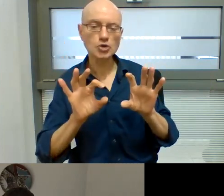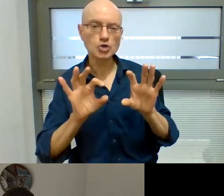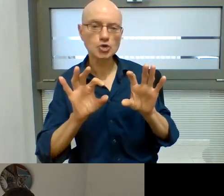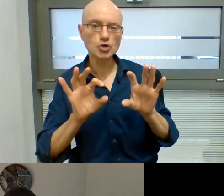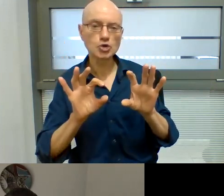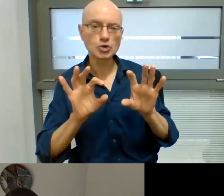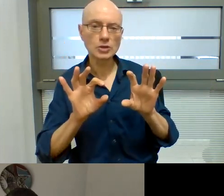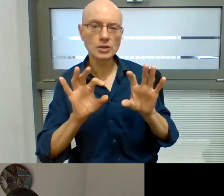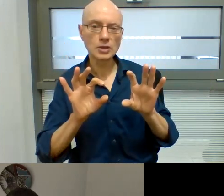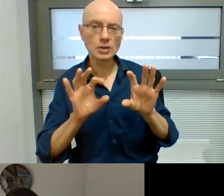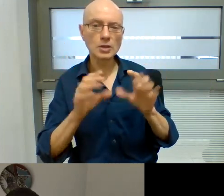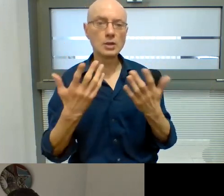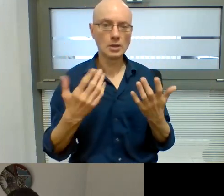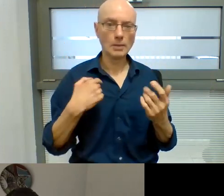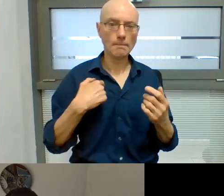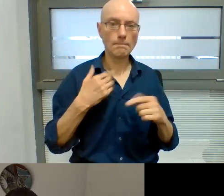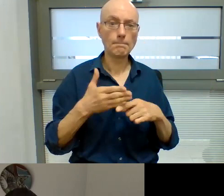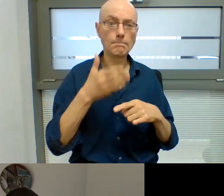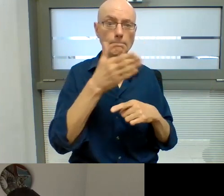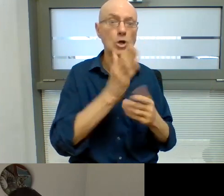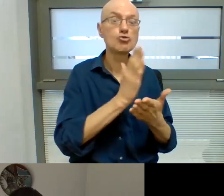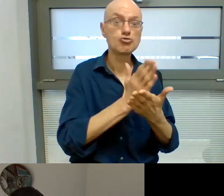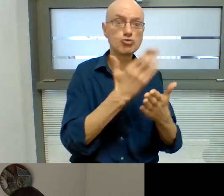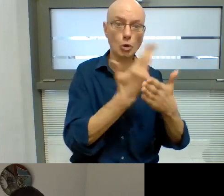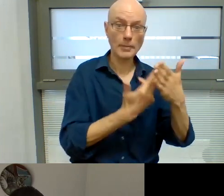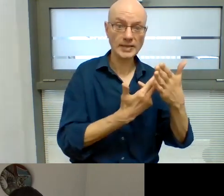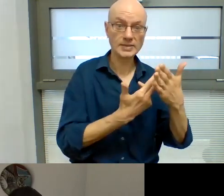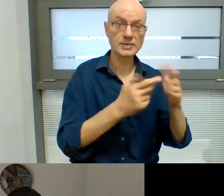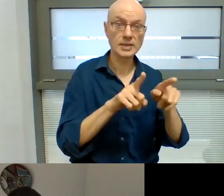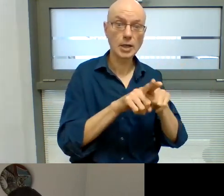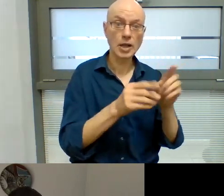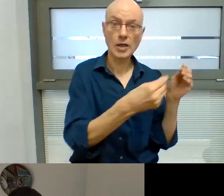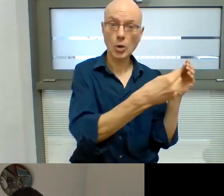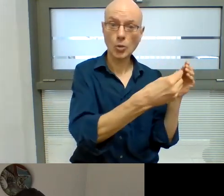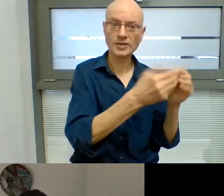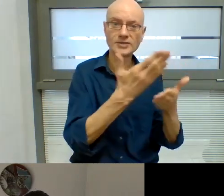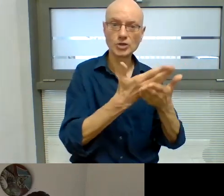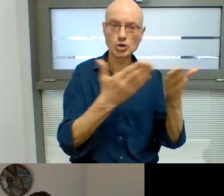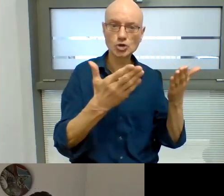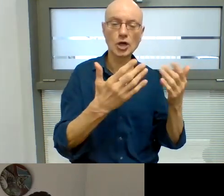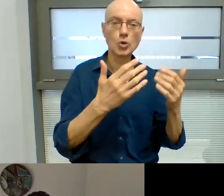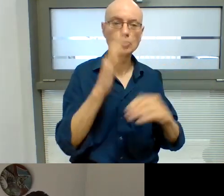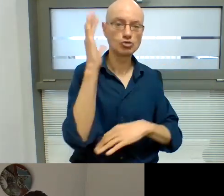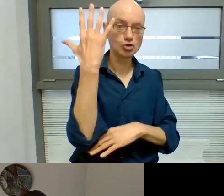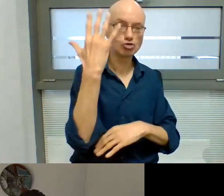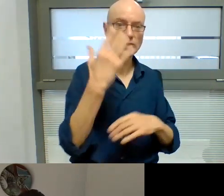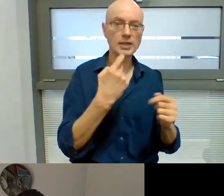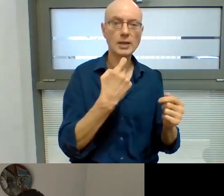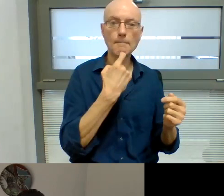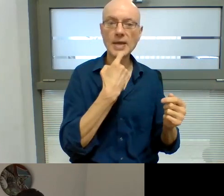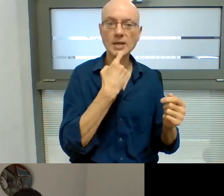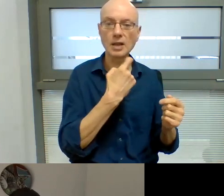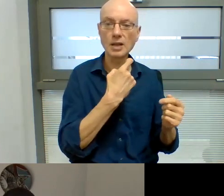you know, so I go out and I do a real painting like this one here. It's a tree. It's on a piece of metal. It's on